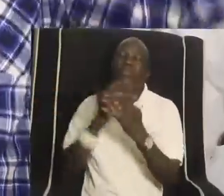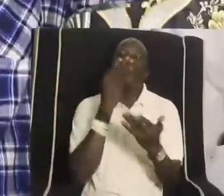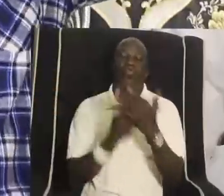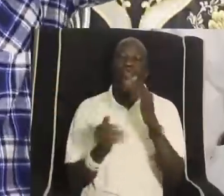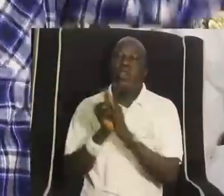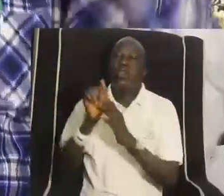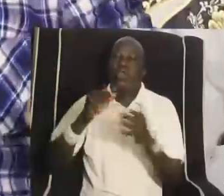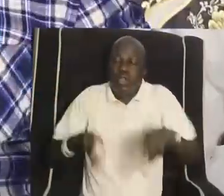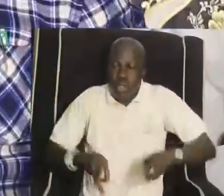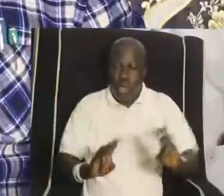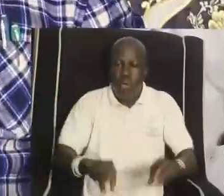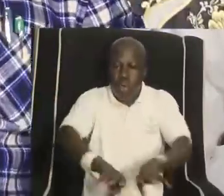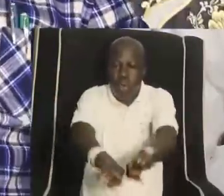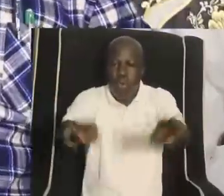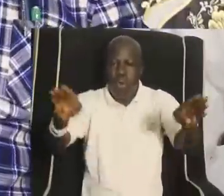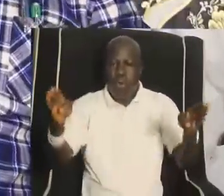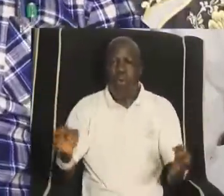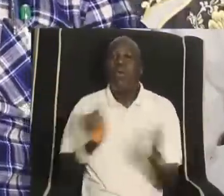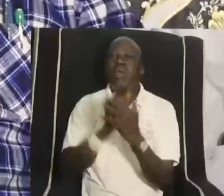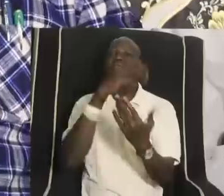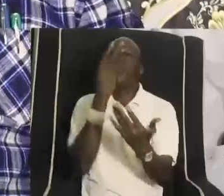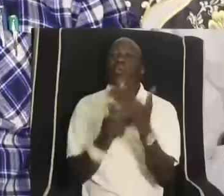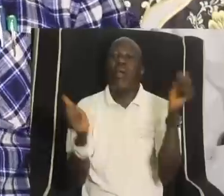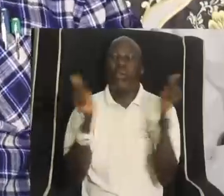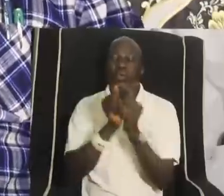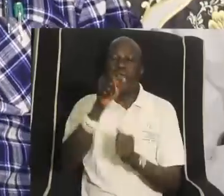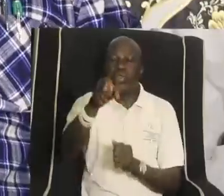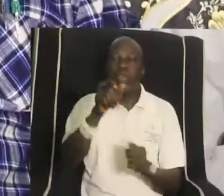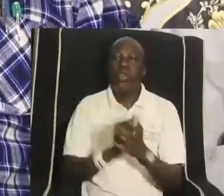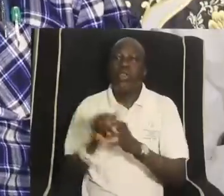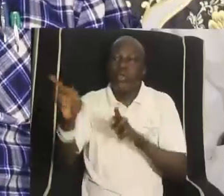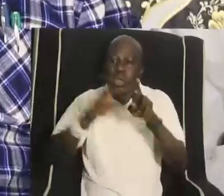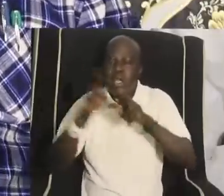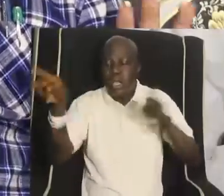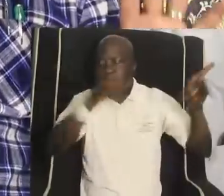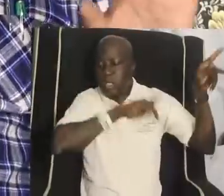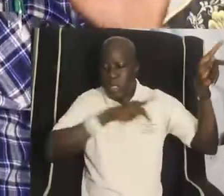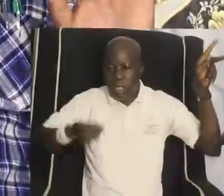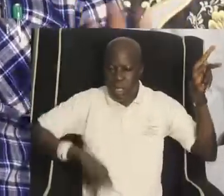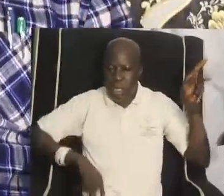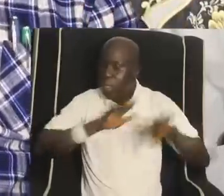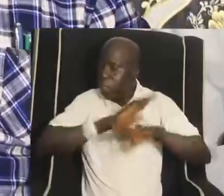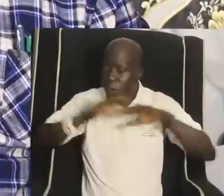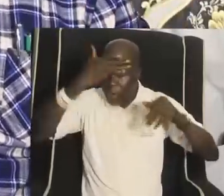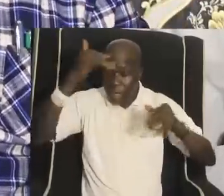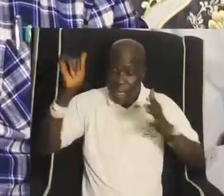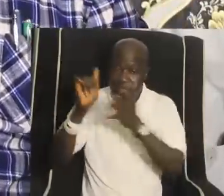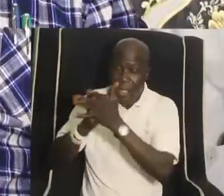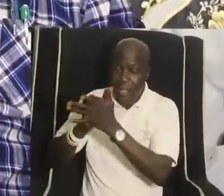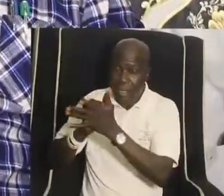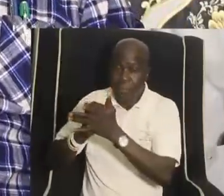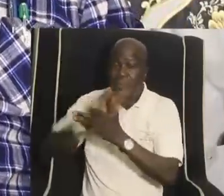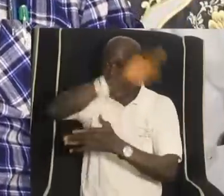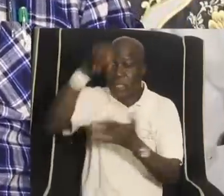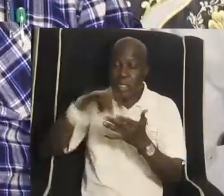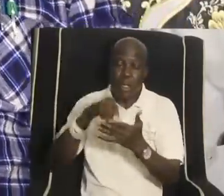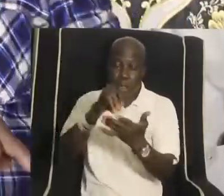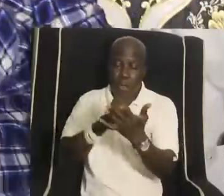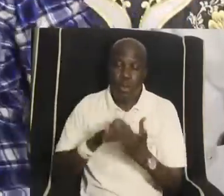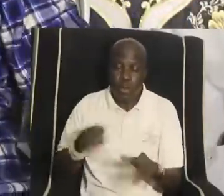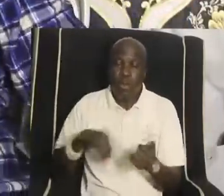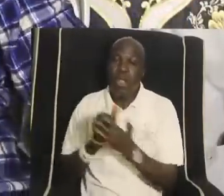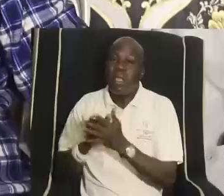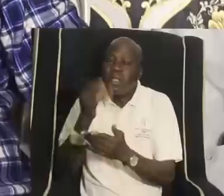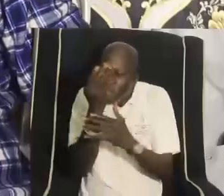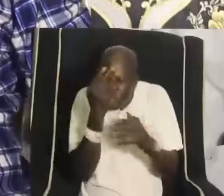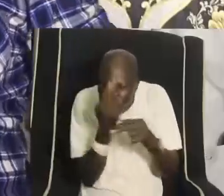go ona re ma la we be prosperous it is what we do we are asking don't forget that aye ta wa yi this what we are